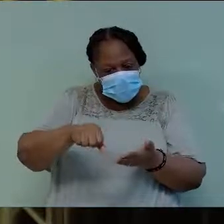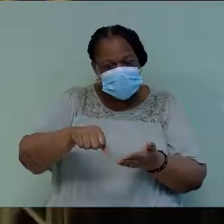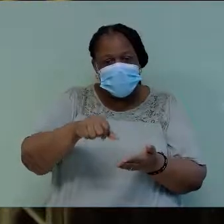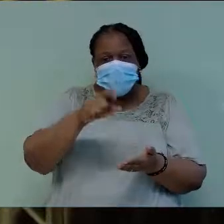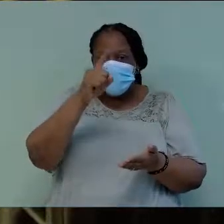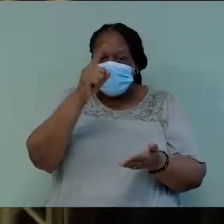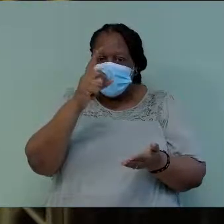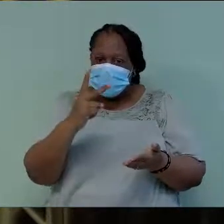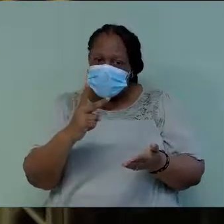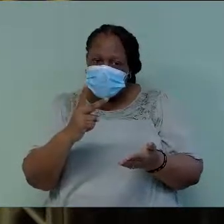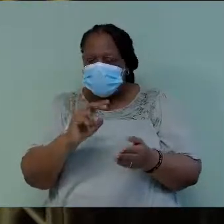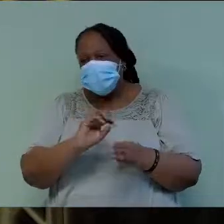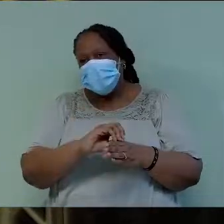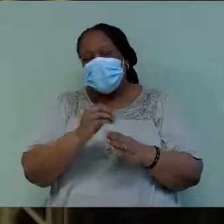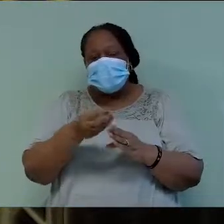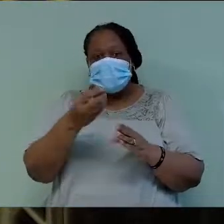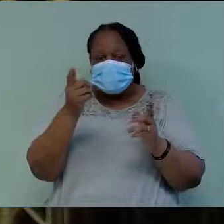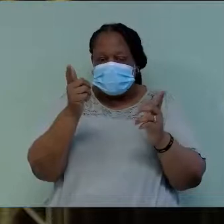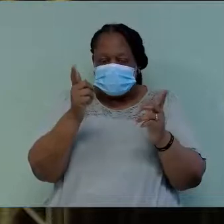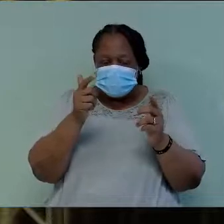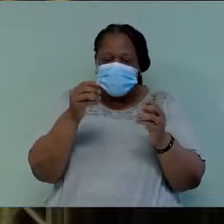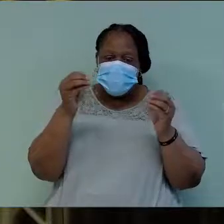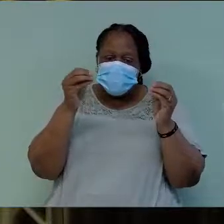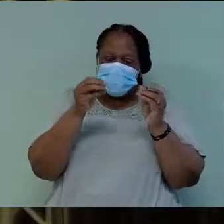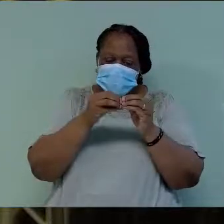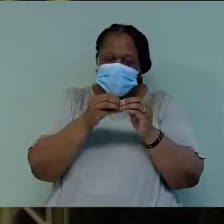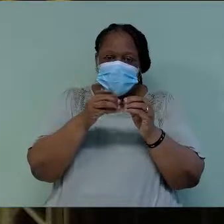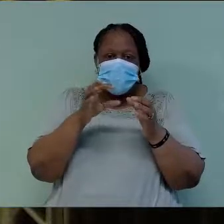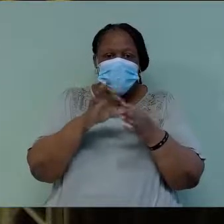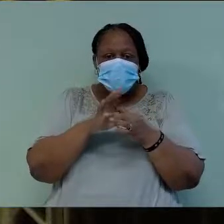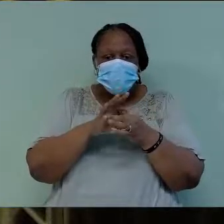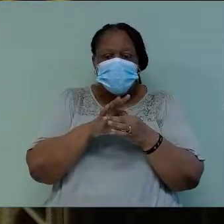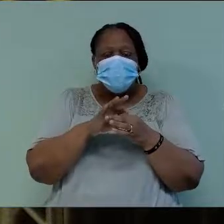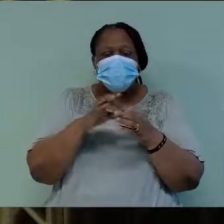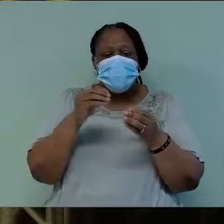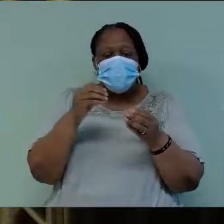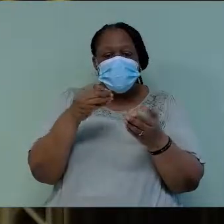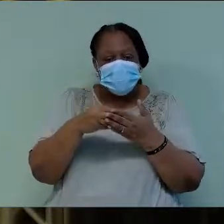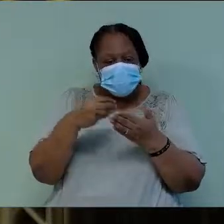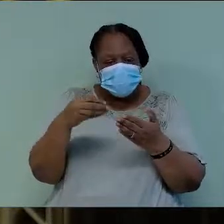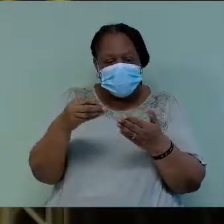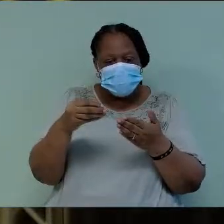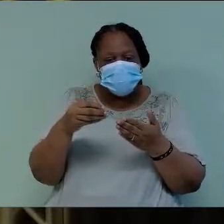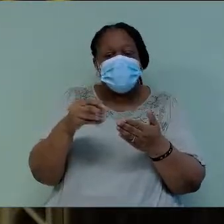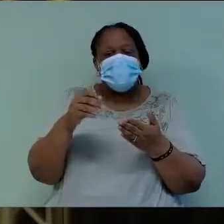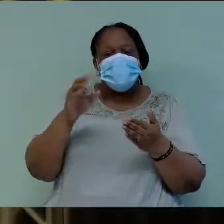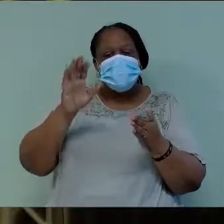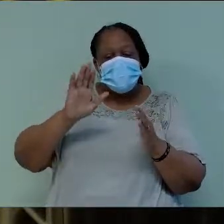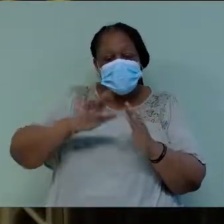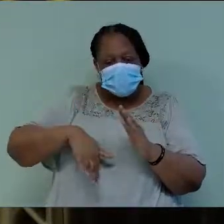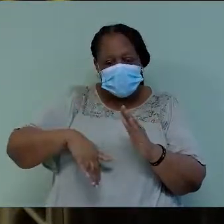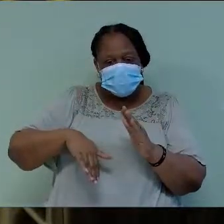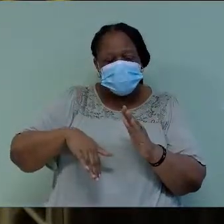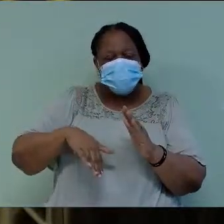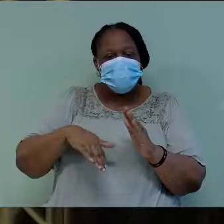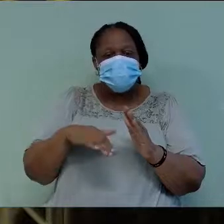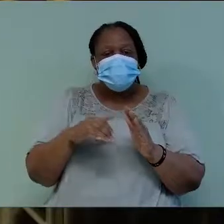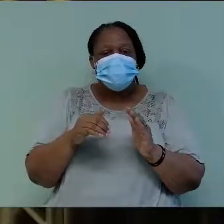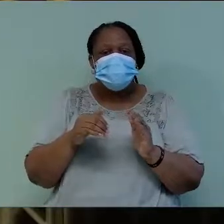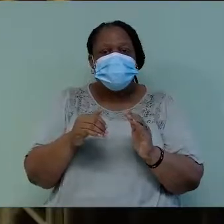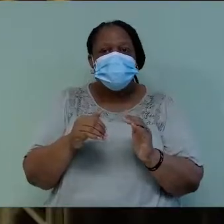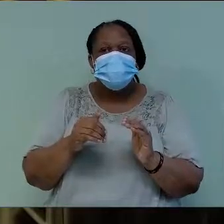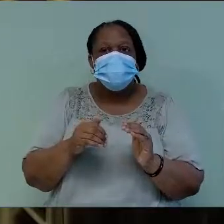times than to be laid off and have no bread. It is within this in mind that the Commissioner's office